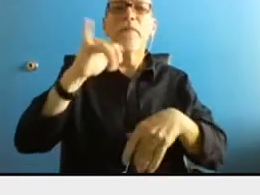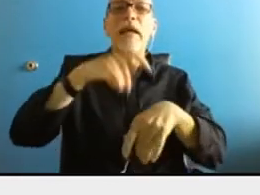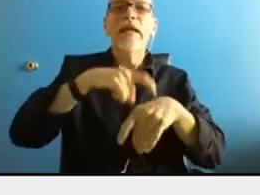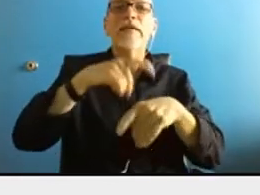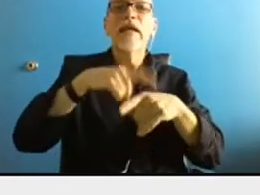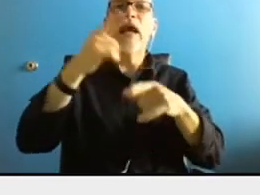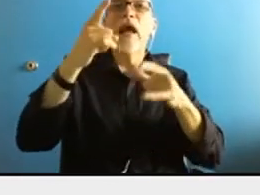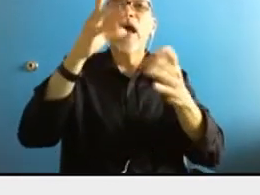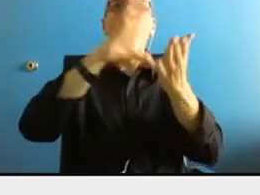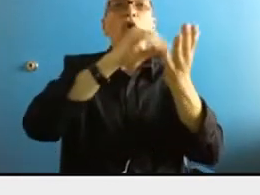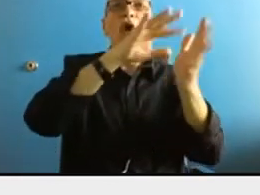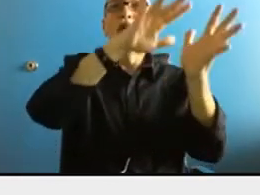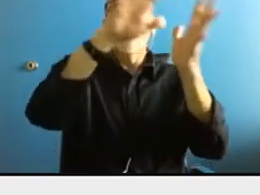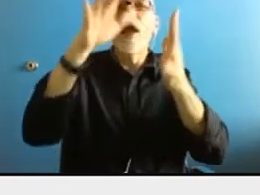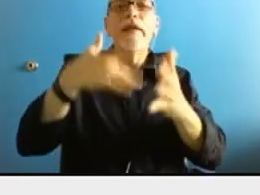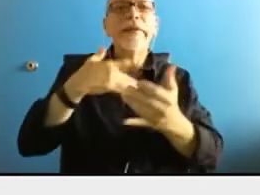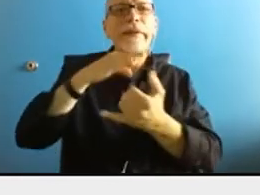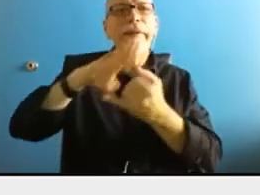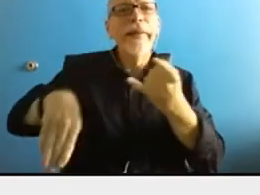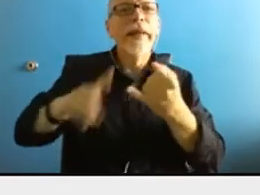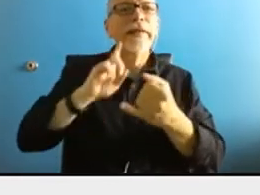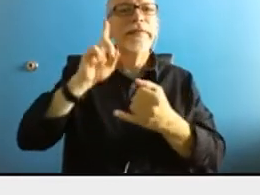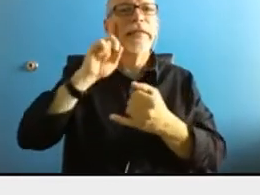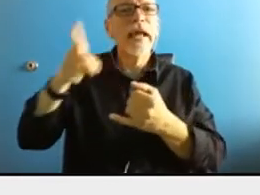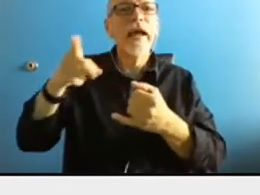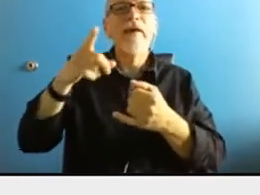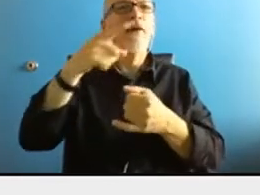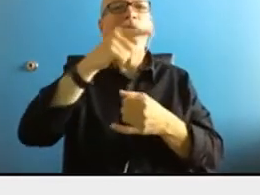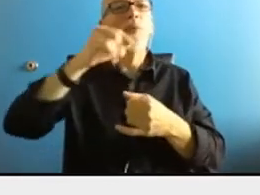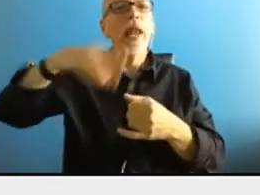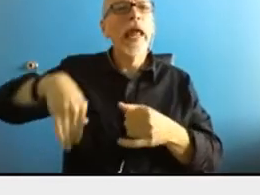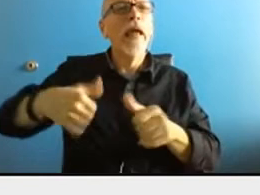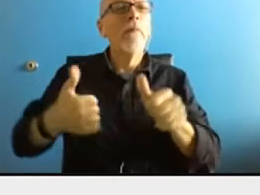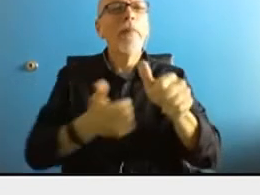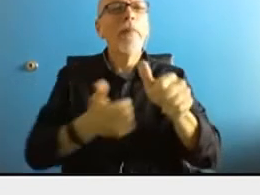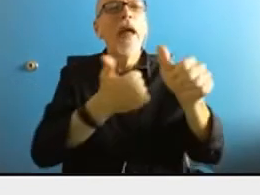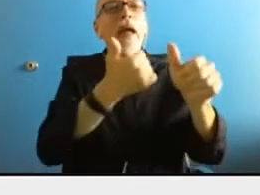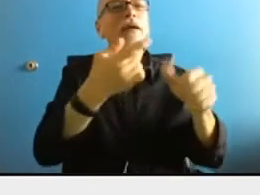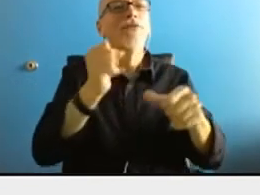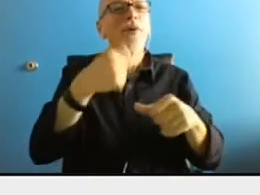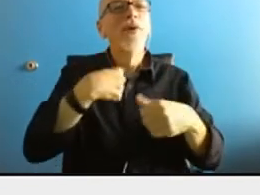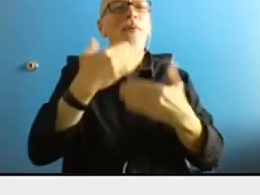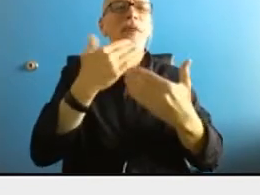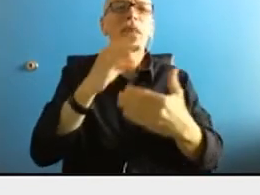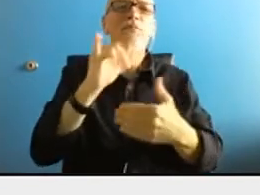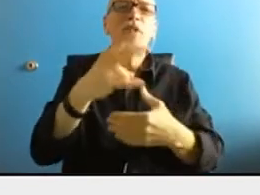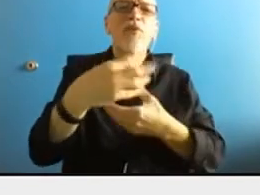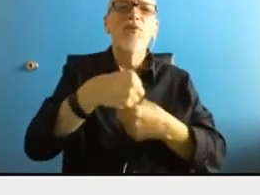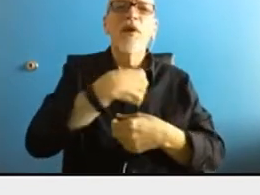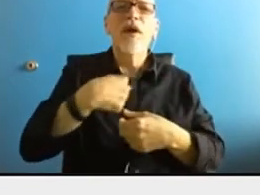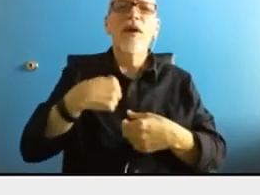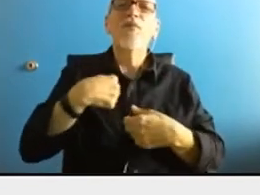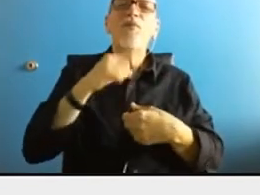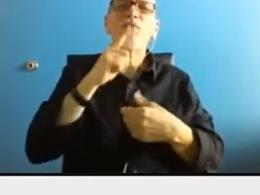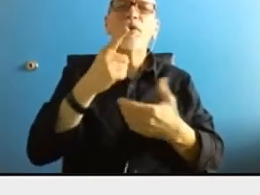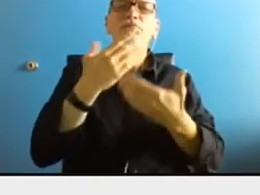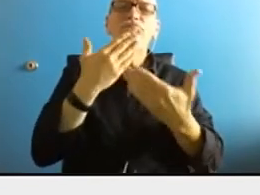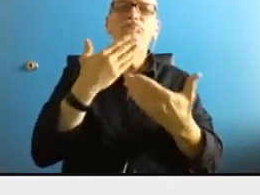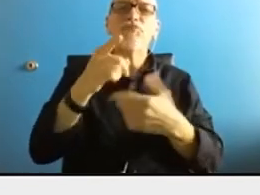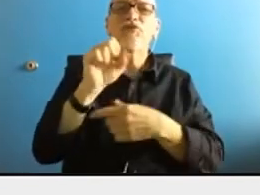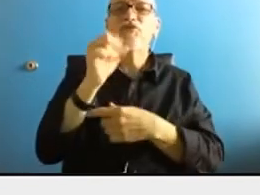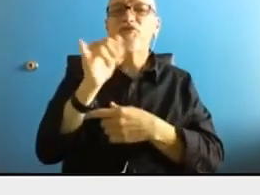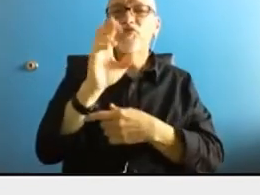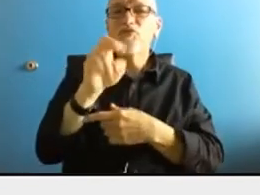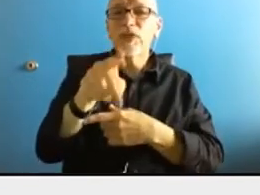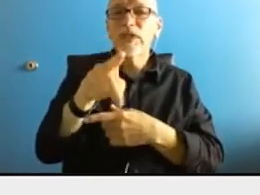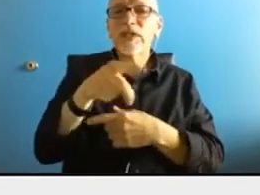get involved, the pendulum is swung to something else. So we thank you, Brian, for including us. We are thrilled to be a part of it. Shireen, our contact